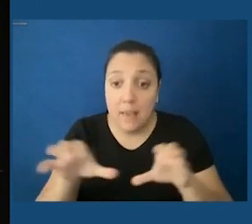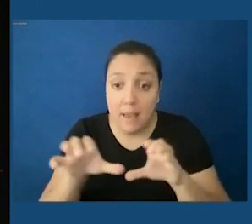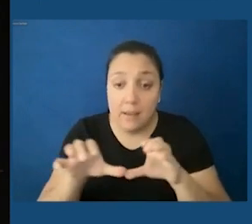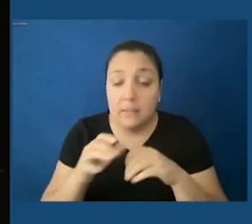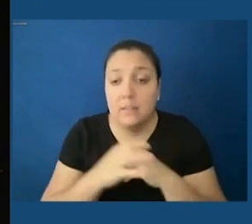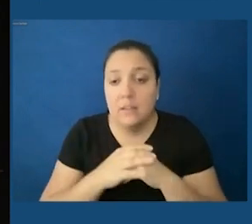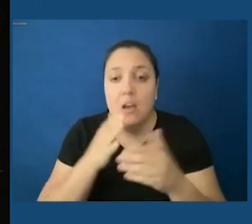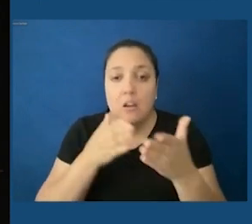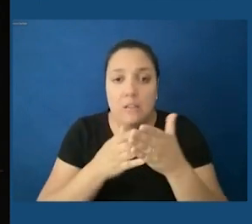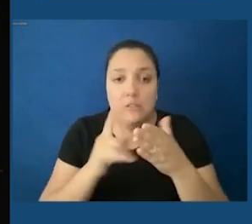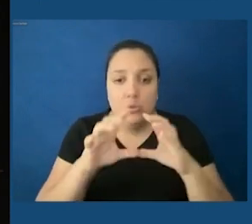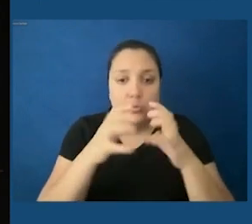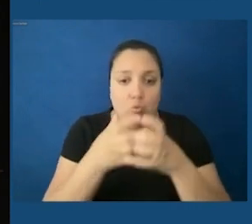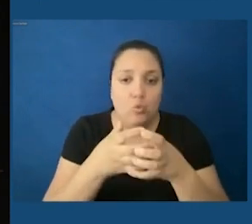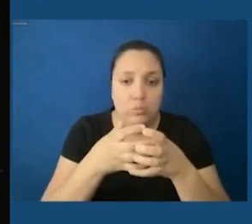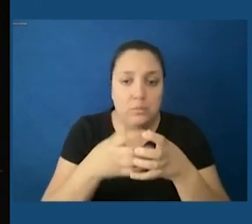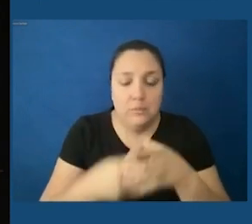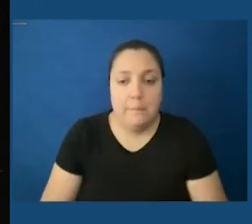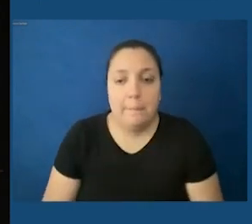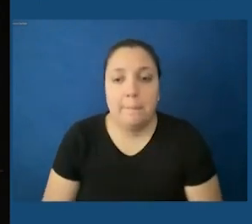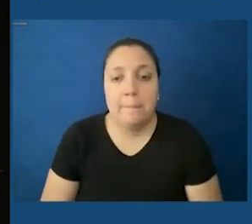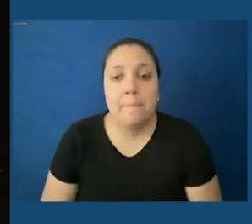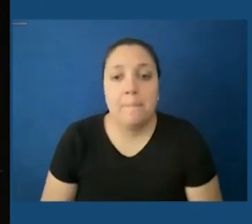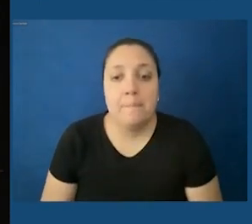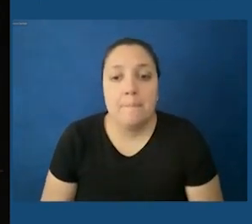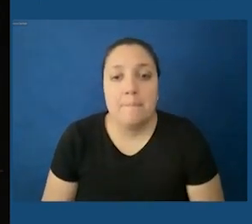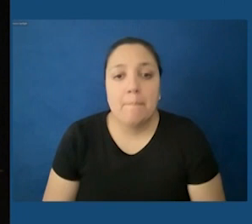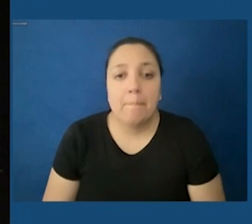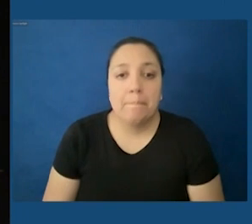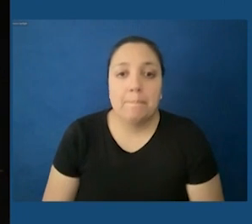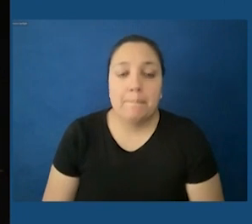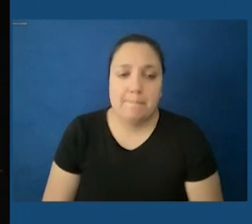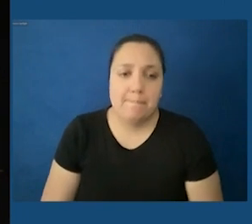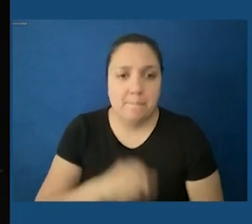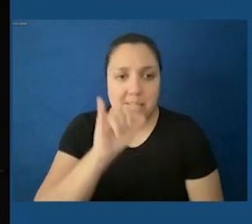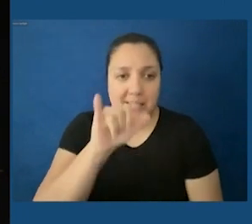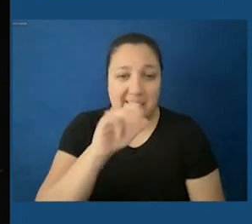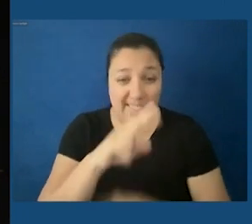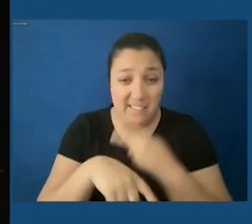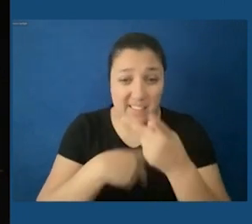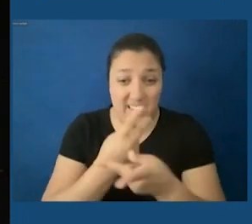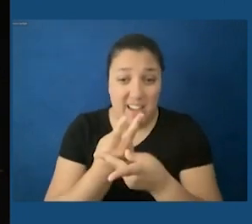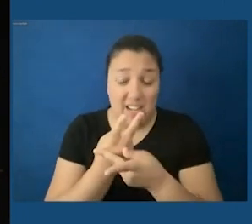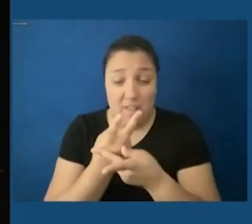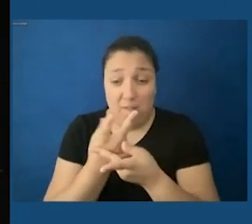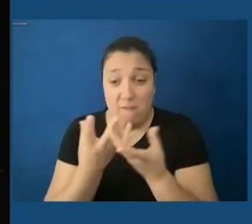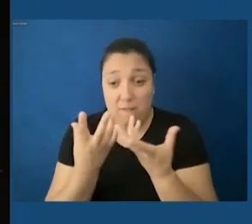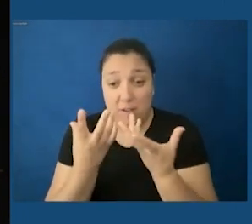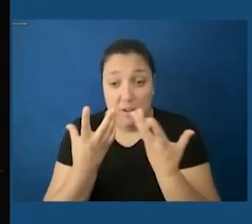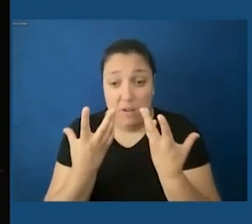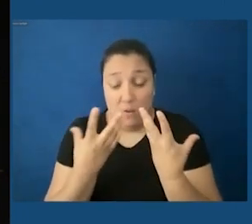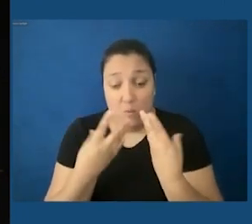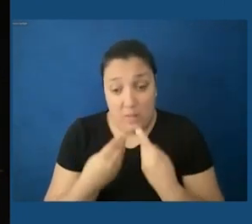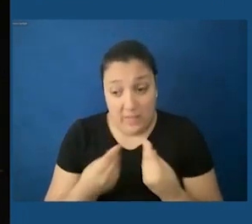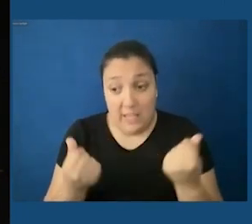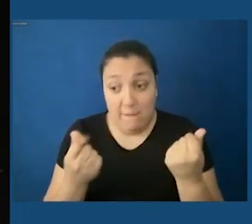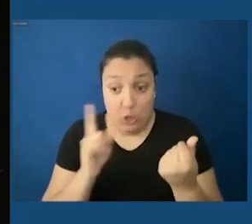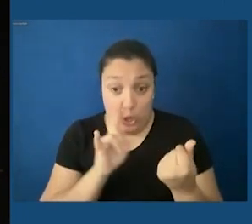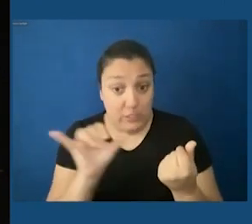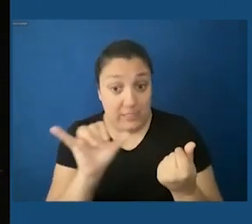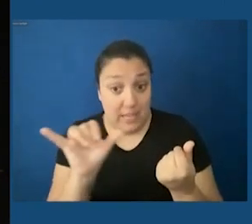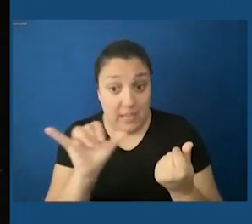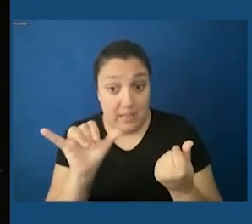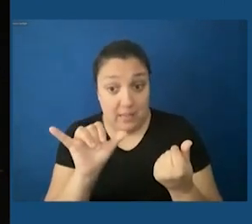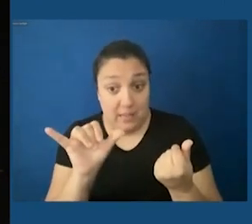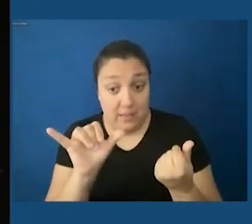vulnerable groups. And what that court relief, what shape that court relief takes is very different from putting someone